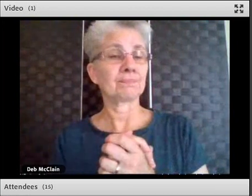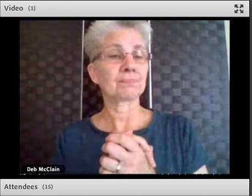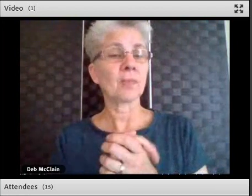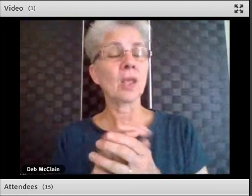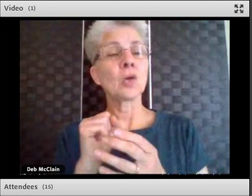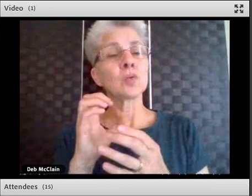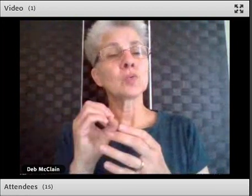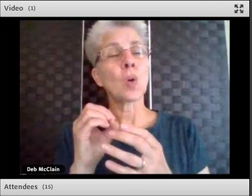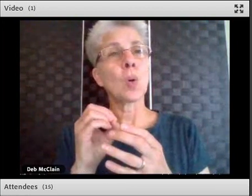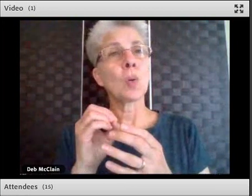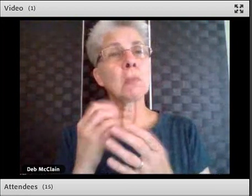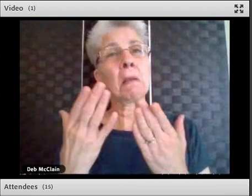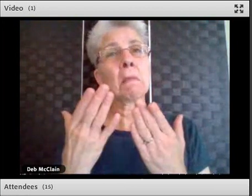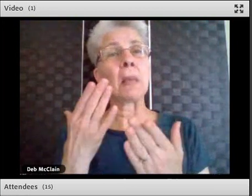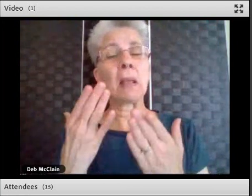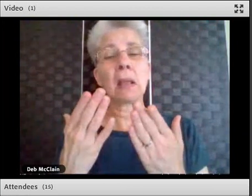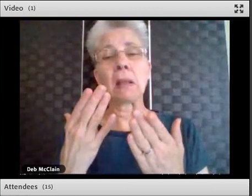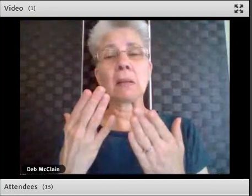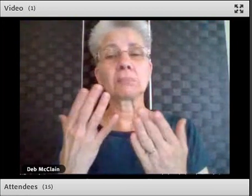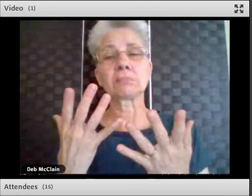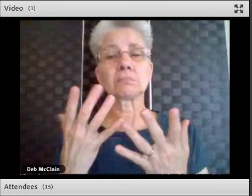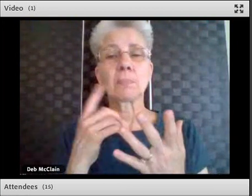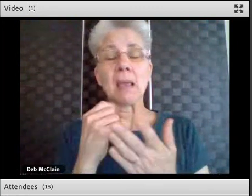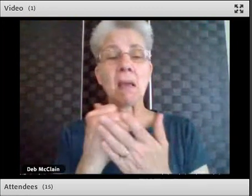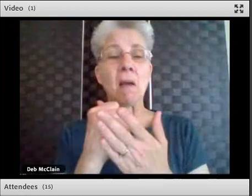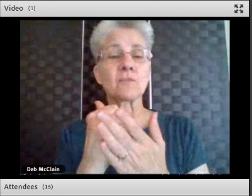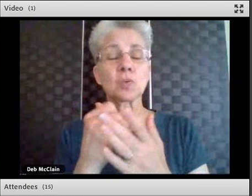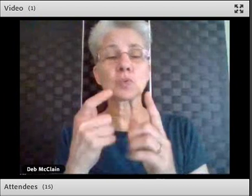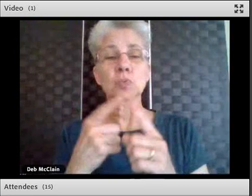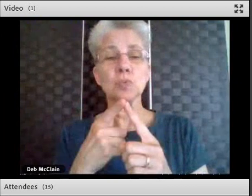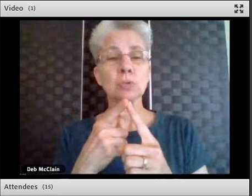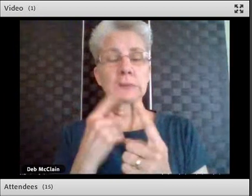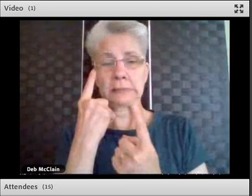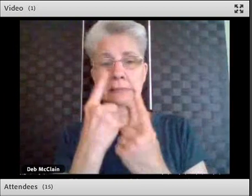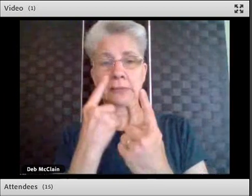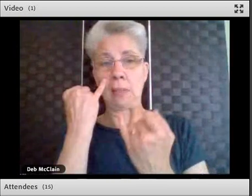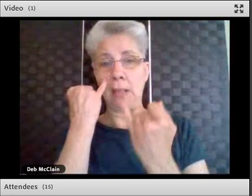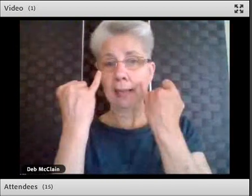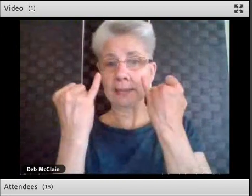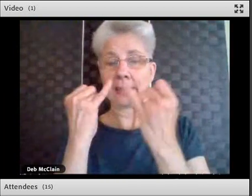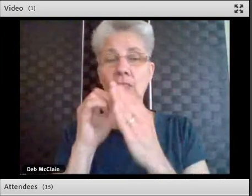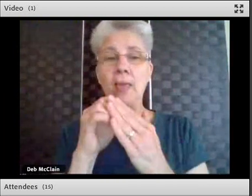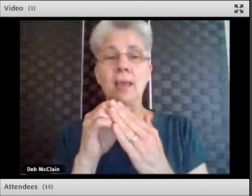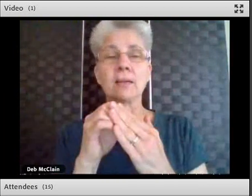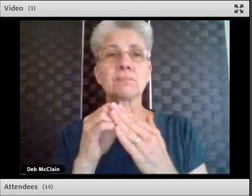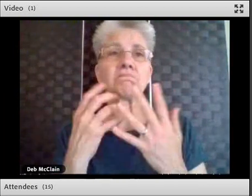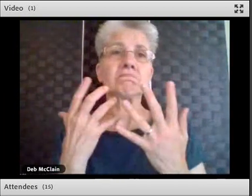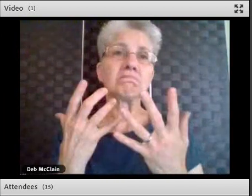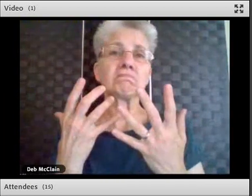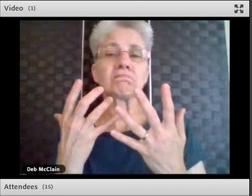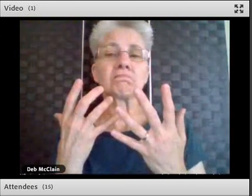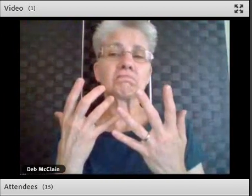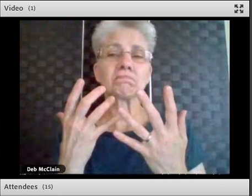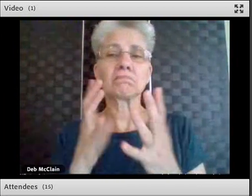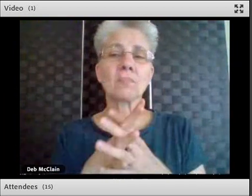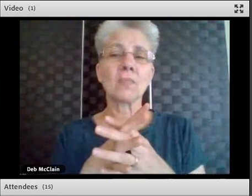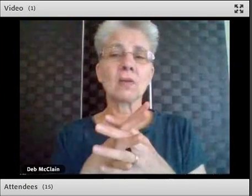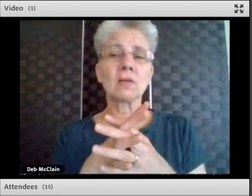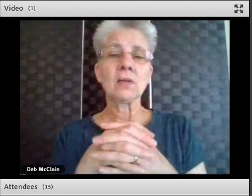So it may be helpful to consider the idea that